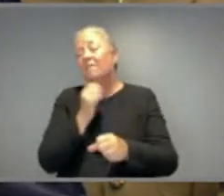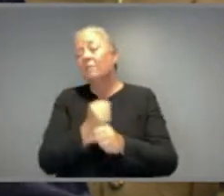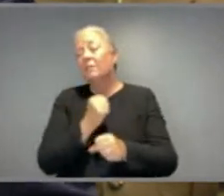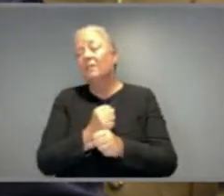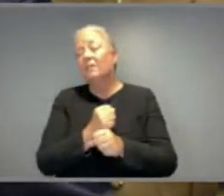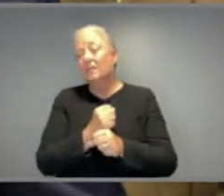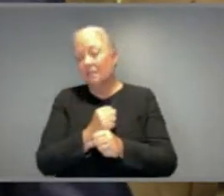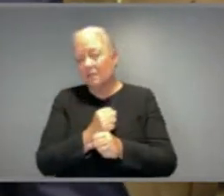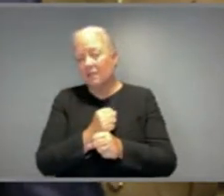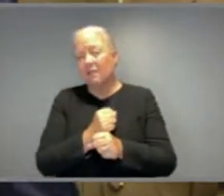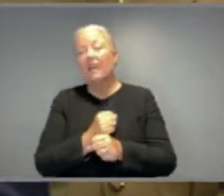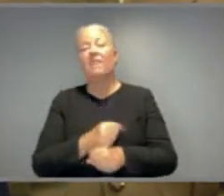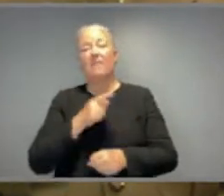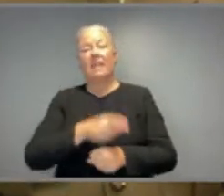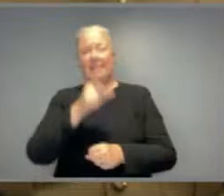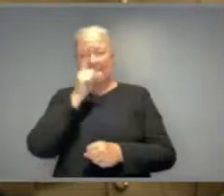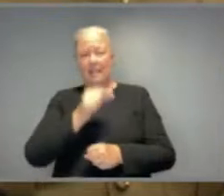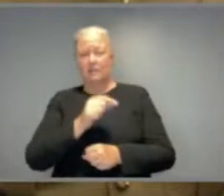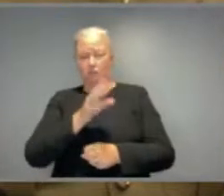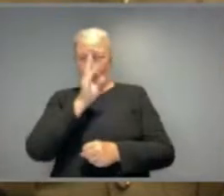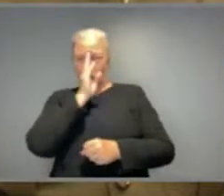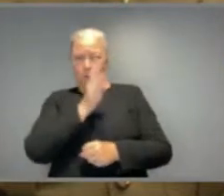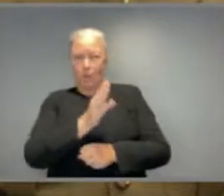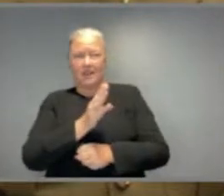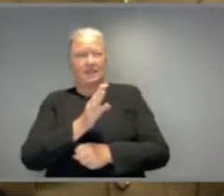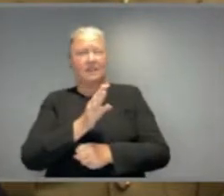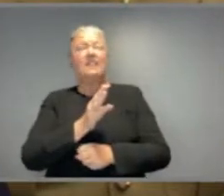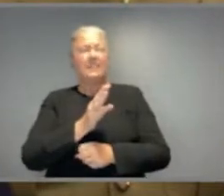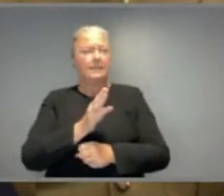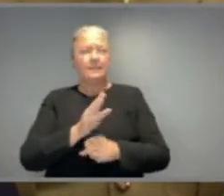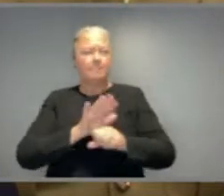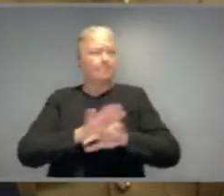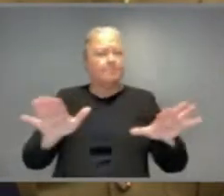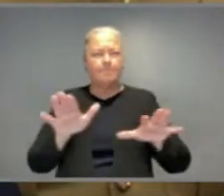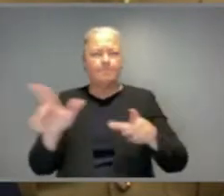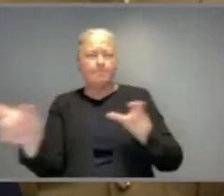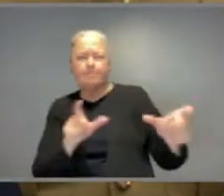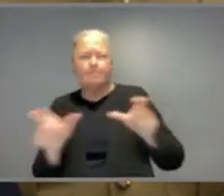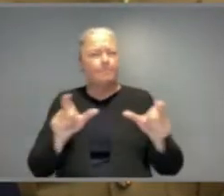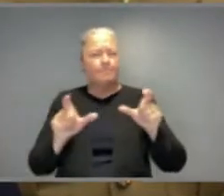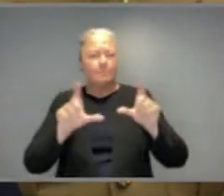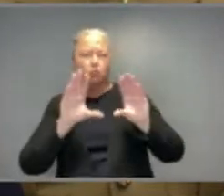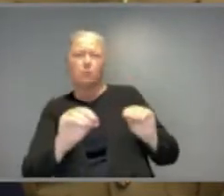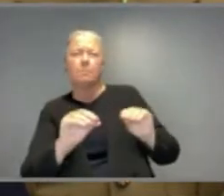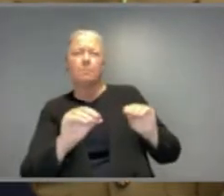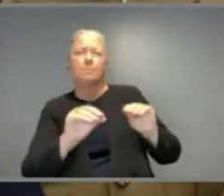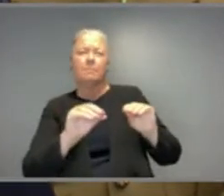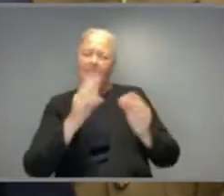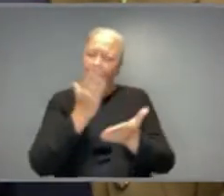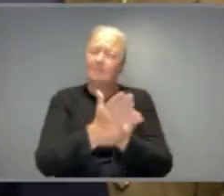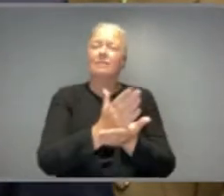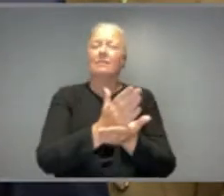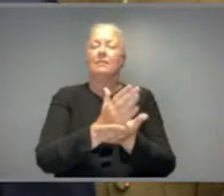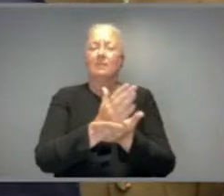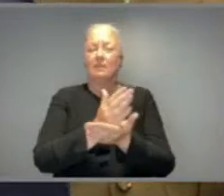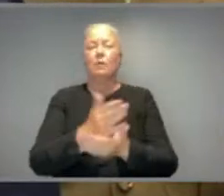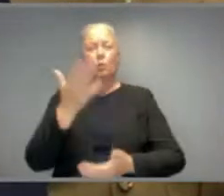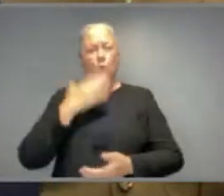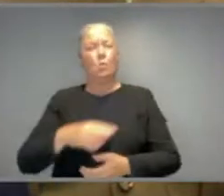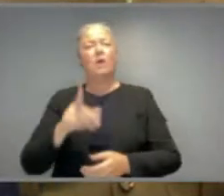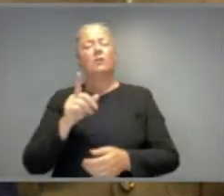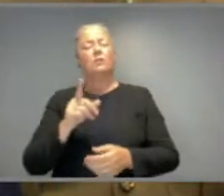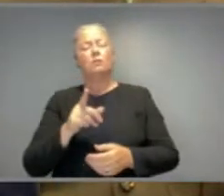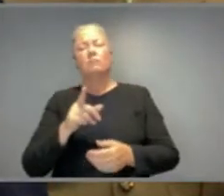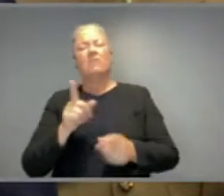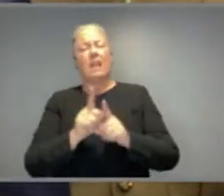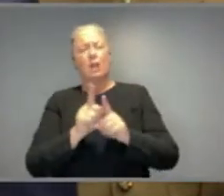top of the virus. And this is the Prime Minister's point. Early interventions, short, sharp lockdowns, are